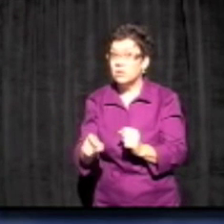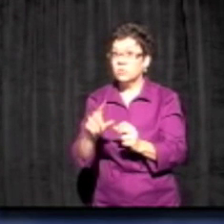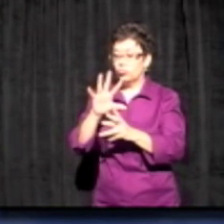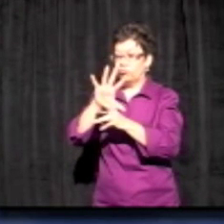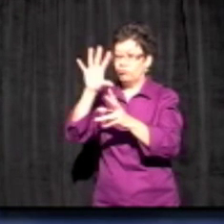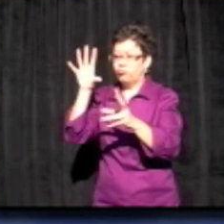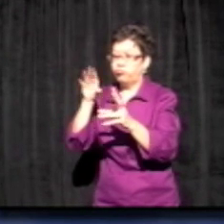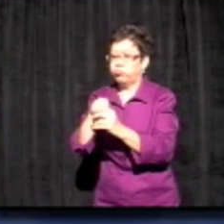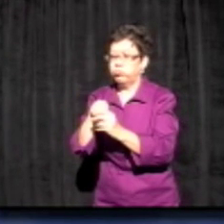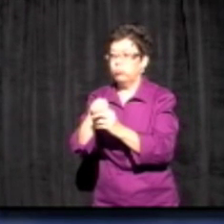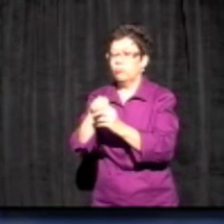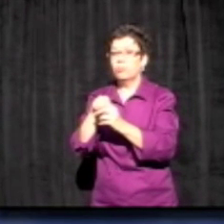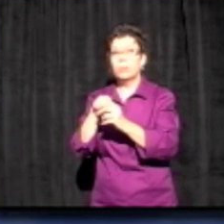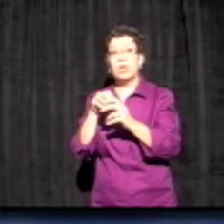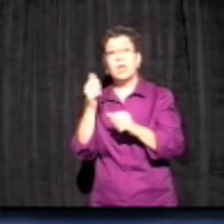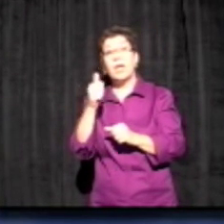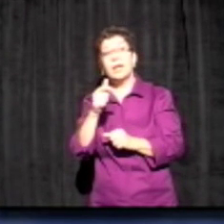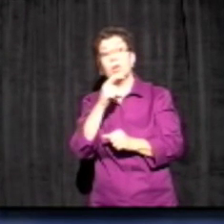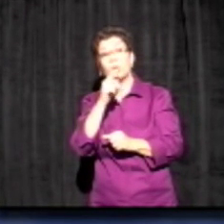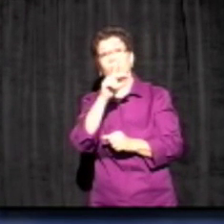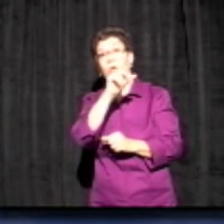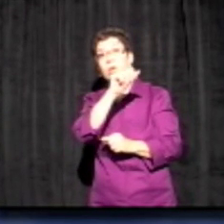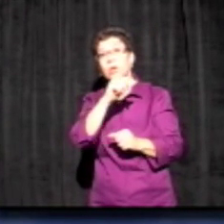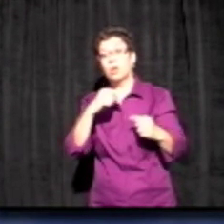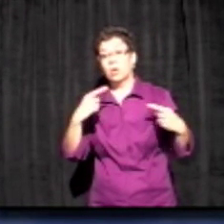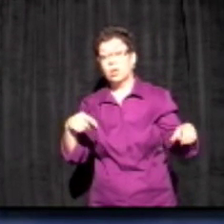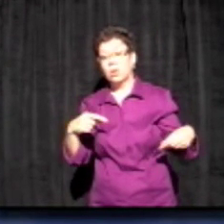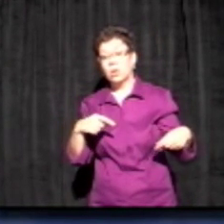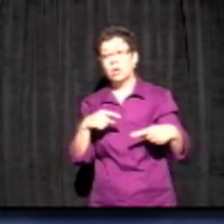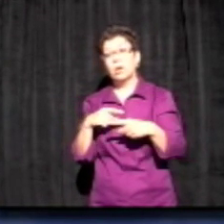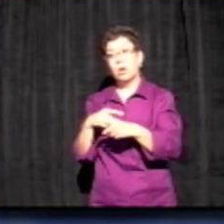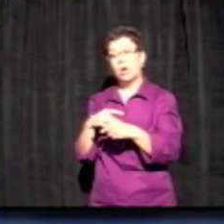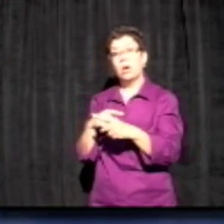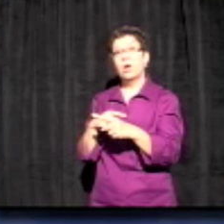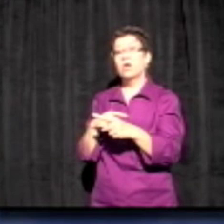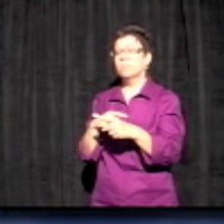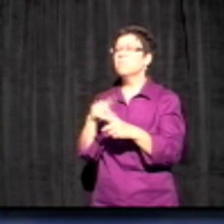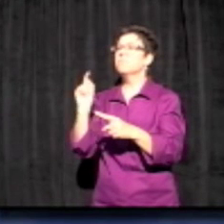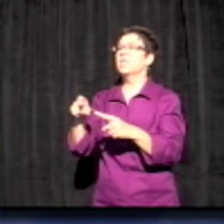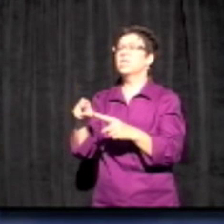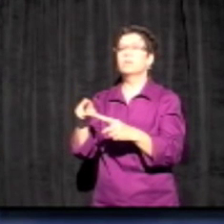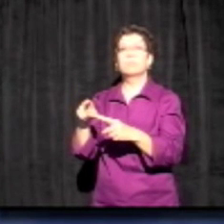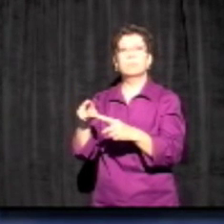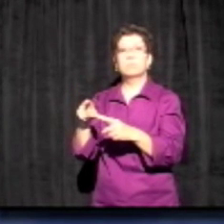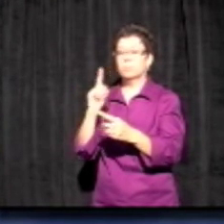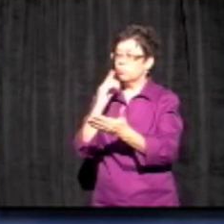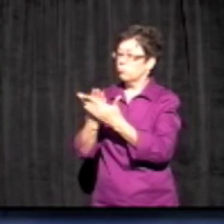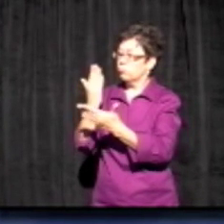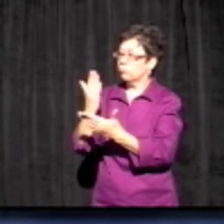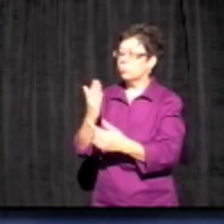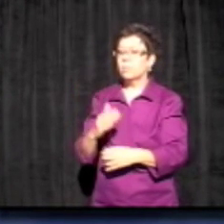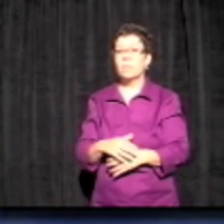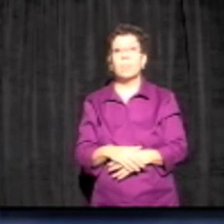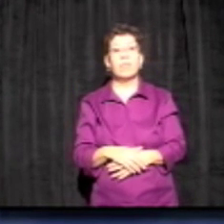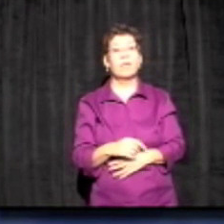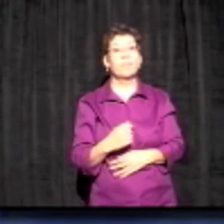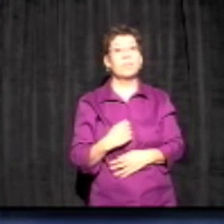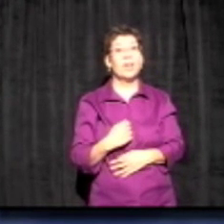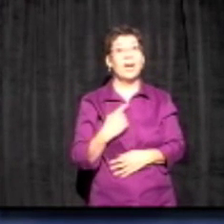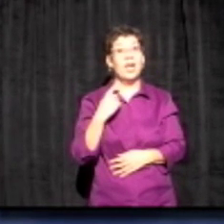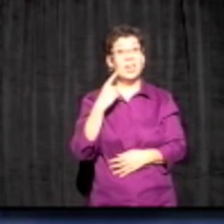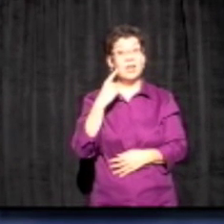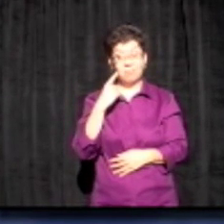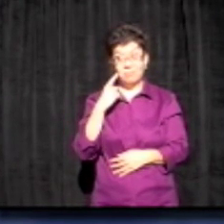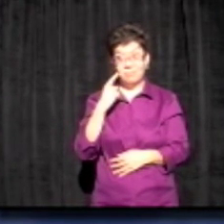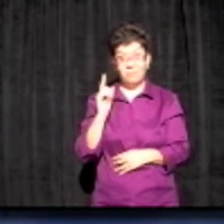features that someone with a disability or in a wheelchair would need. And once I saw the vehicle for the